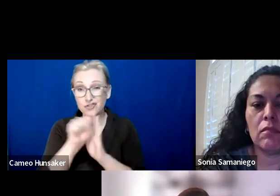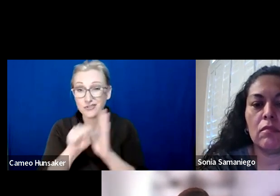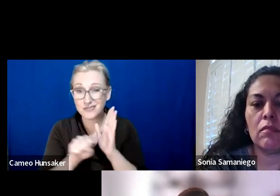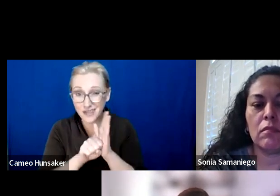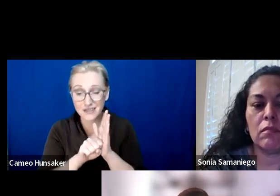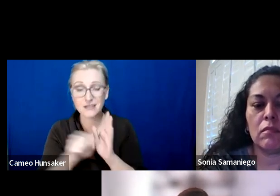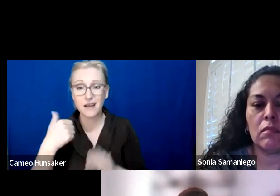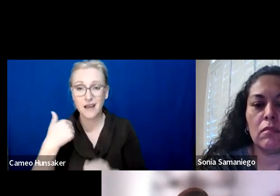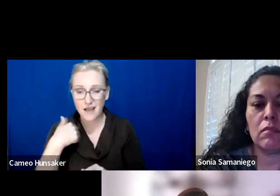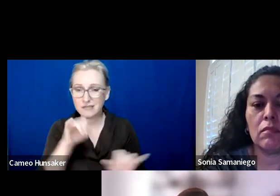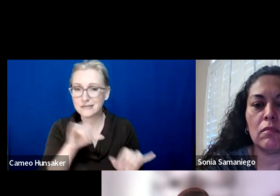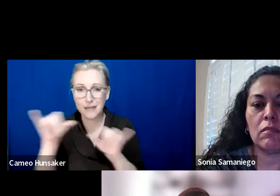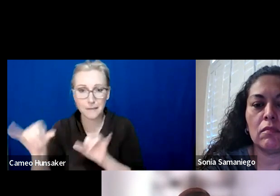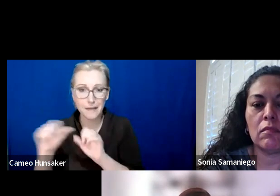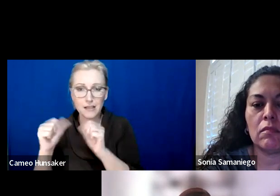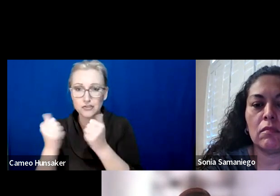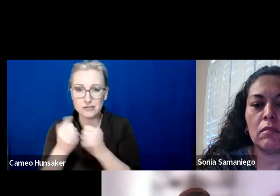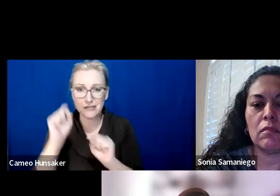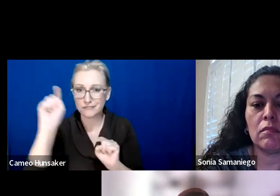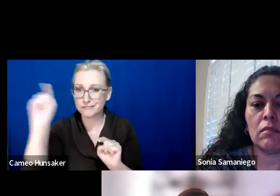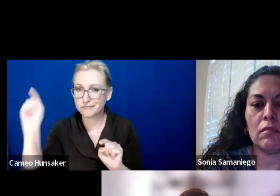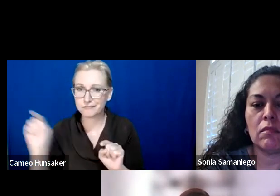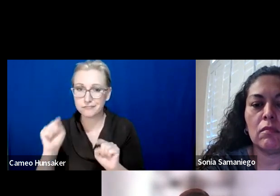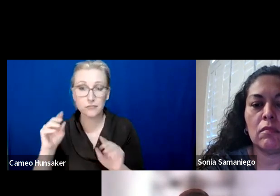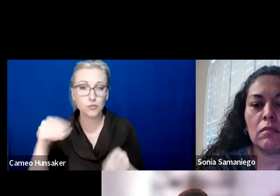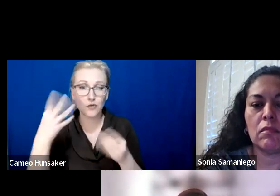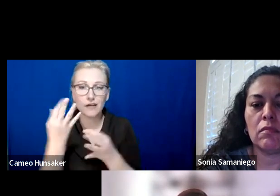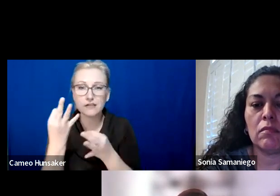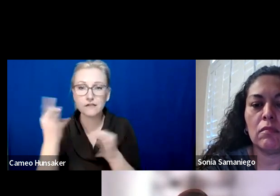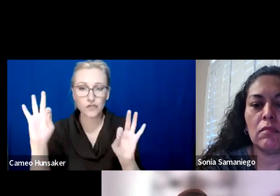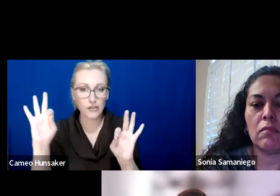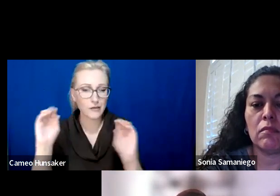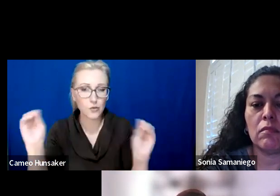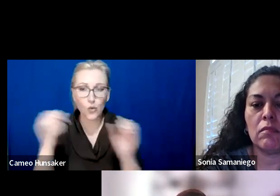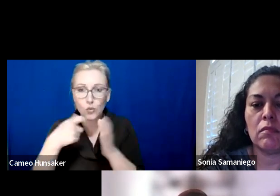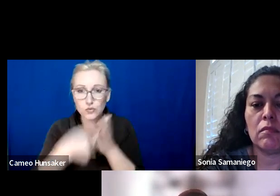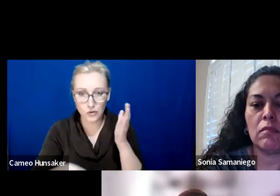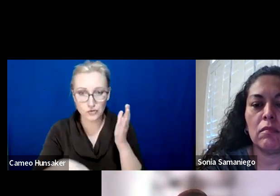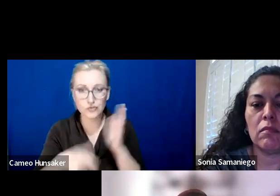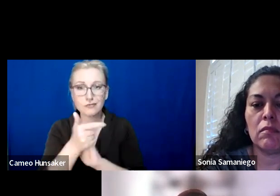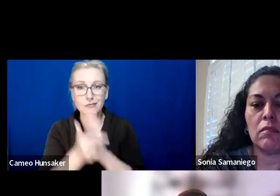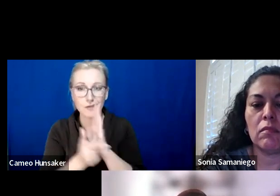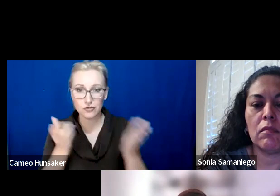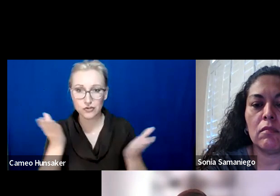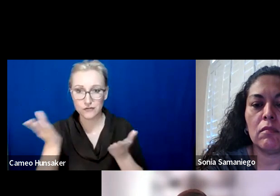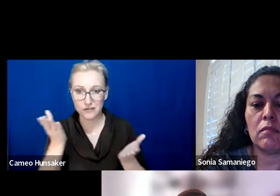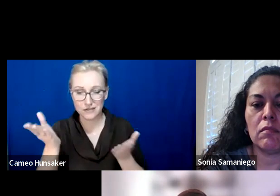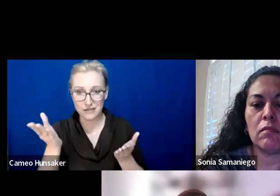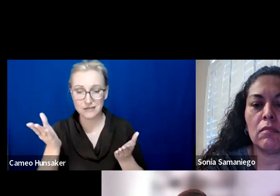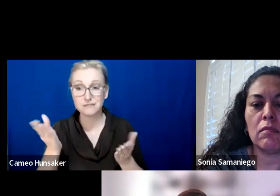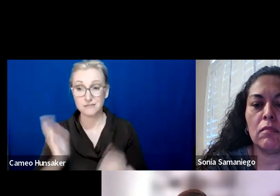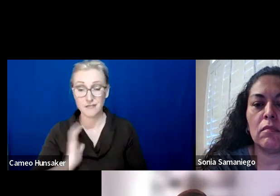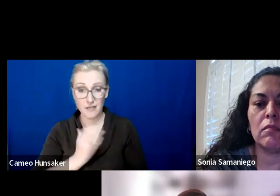US that provides these free legal services. And we are created by an act of Congress at the